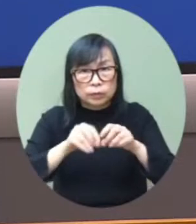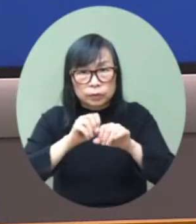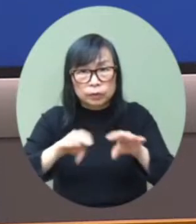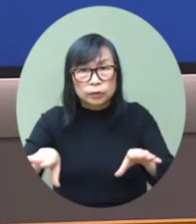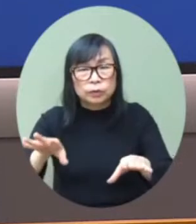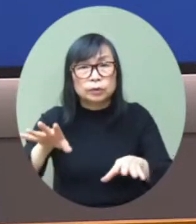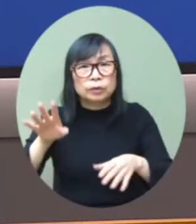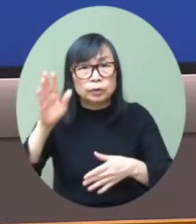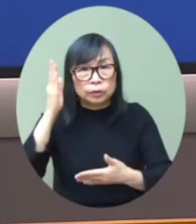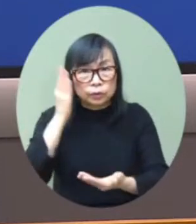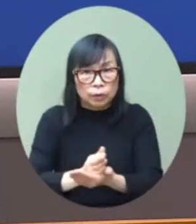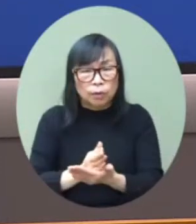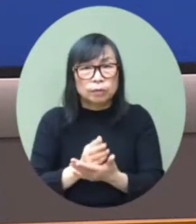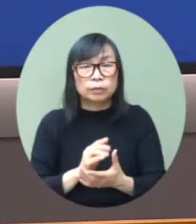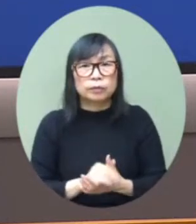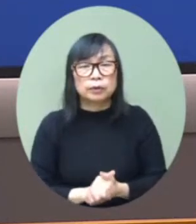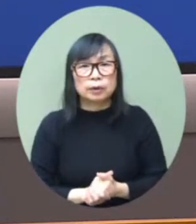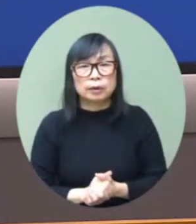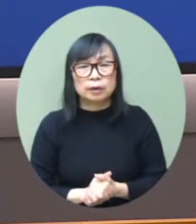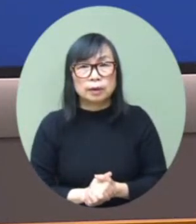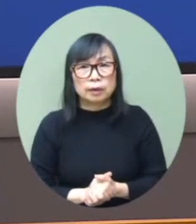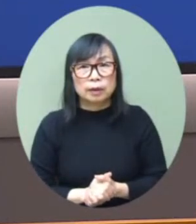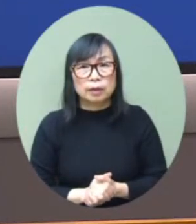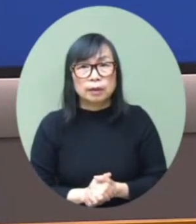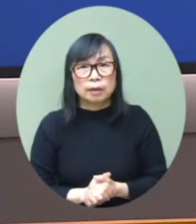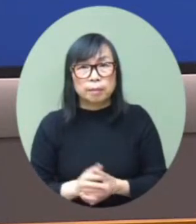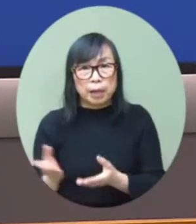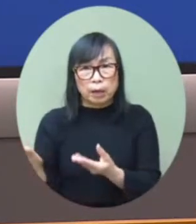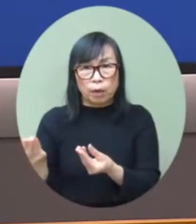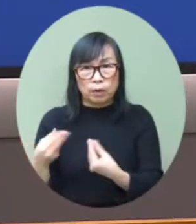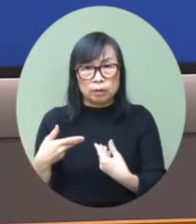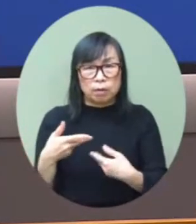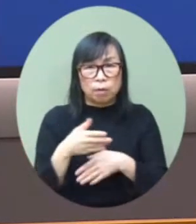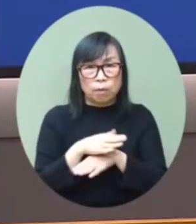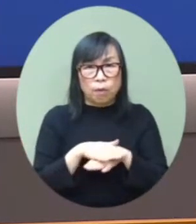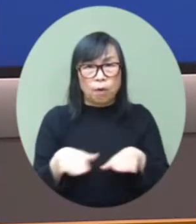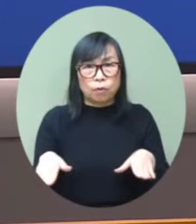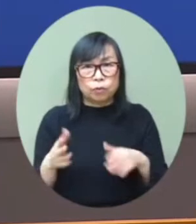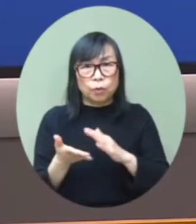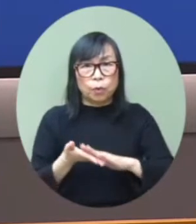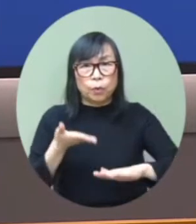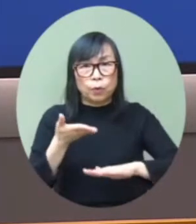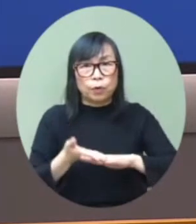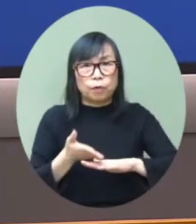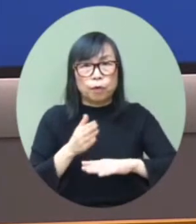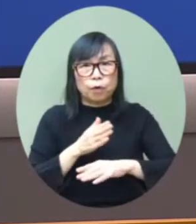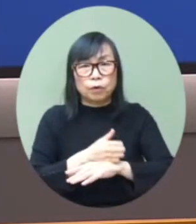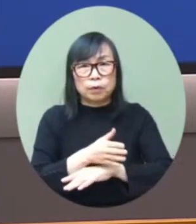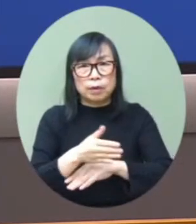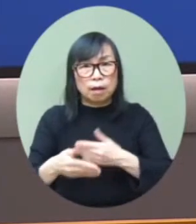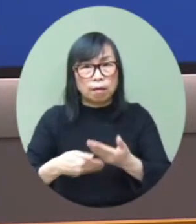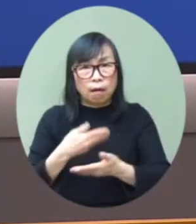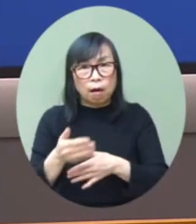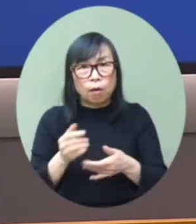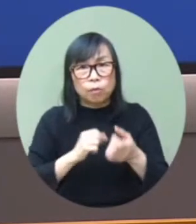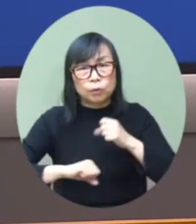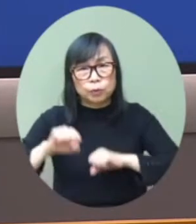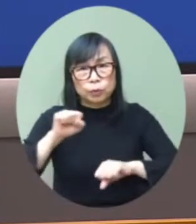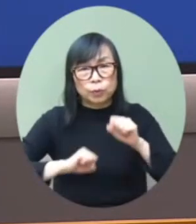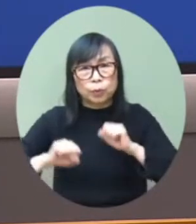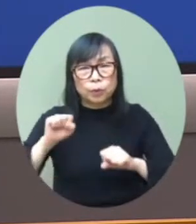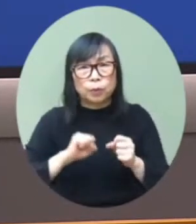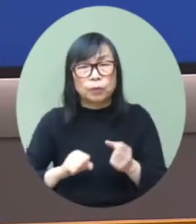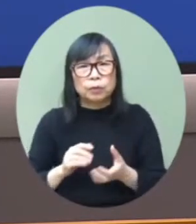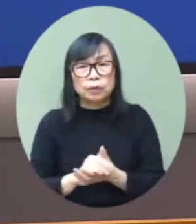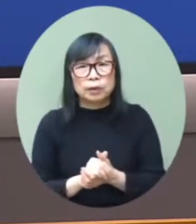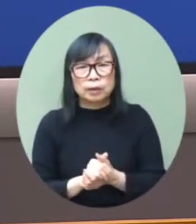could safely resume a lot of socio-economic activities, and at the same time give us the basis to negotiate